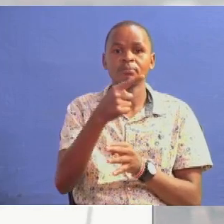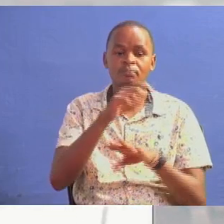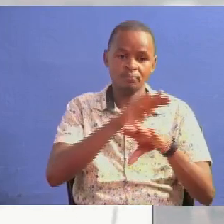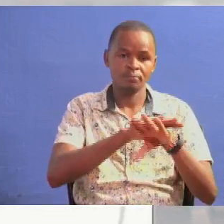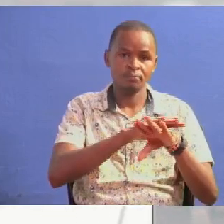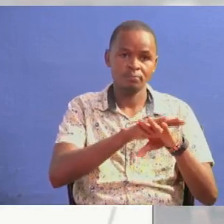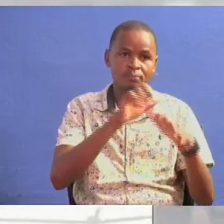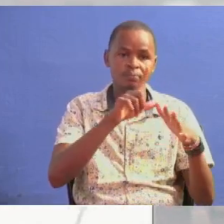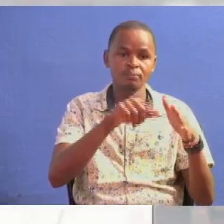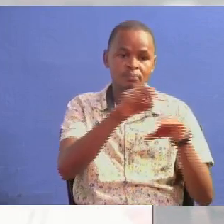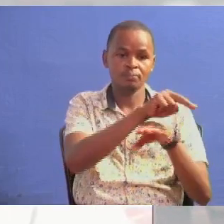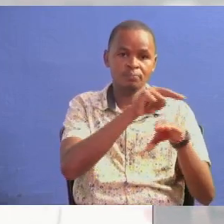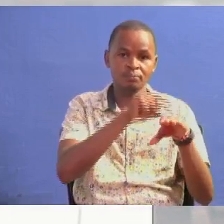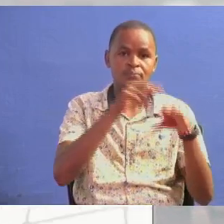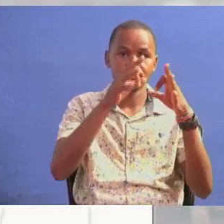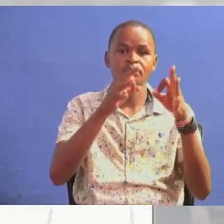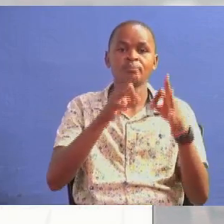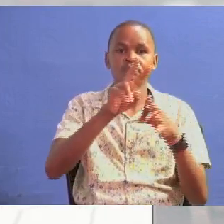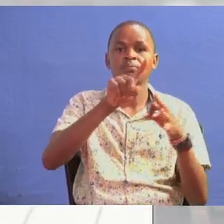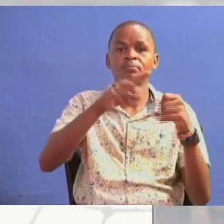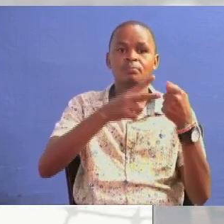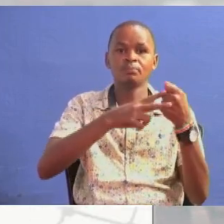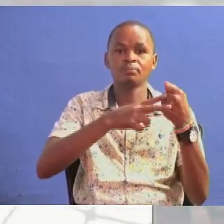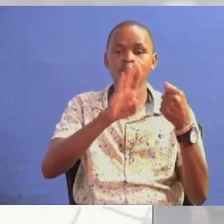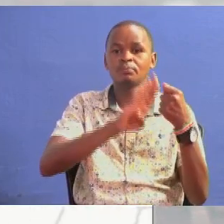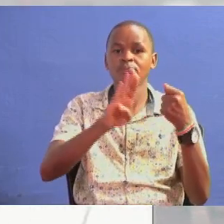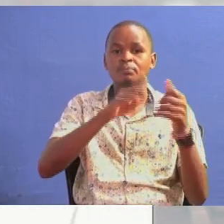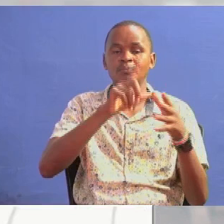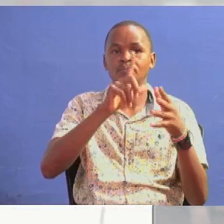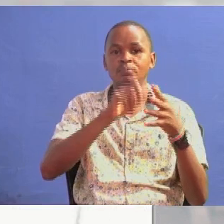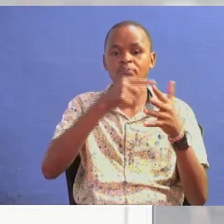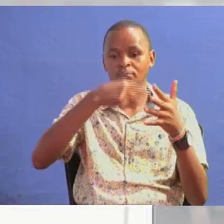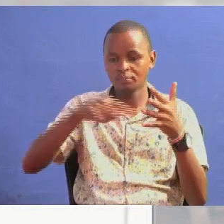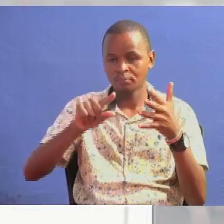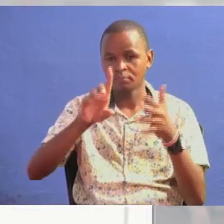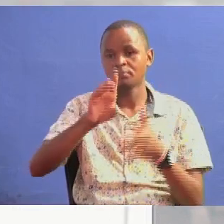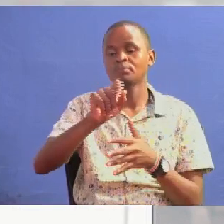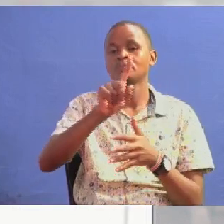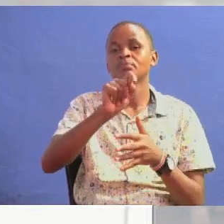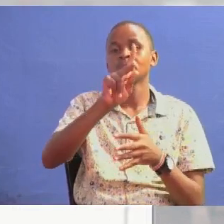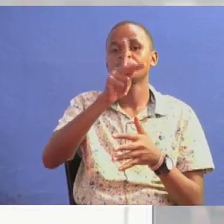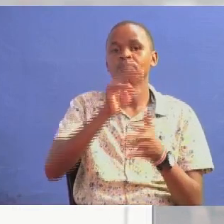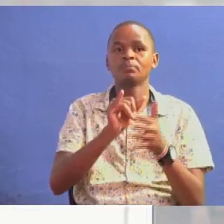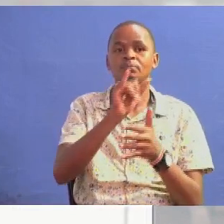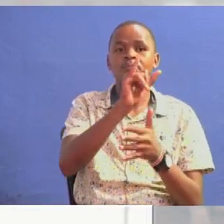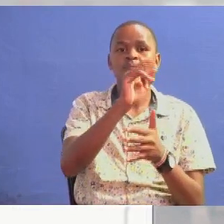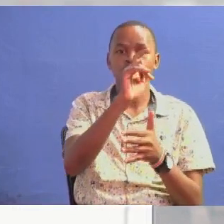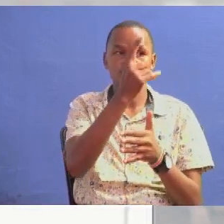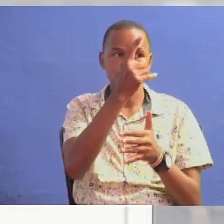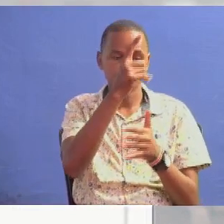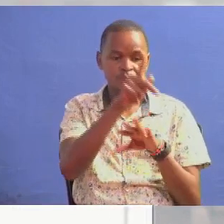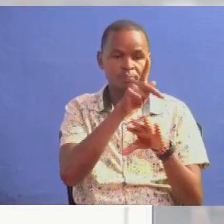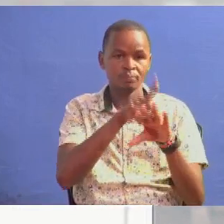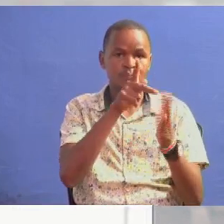On the other hand, the National Treasury has paid 2.7 billion shillings in guaranteed debts to Kenya Airways as its first